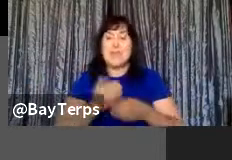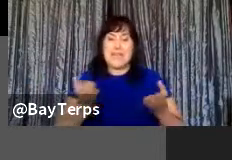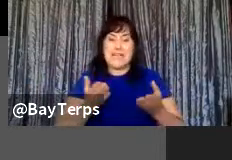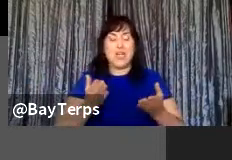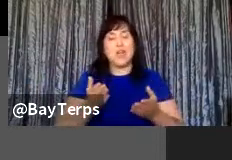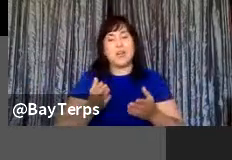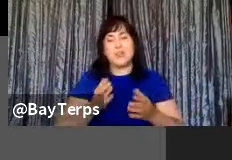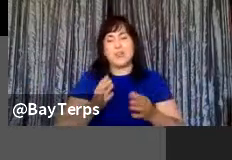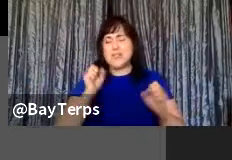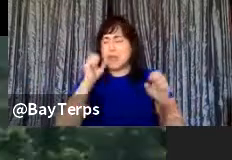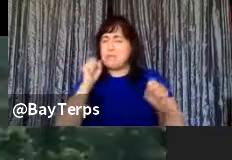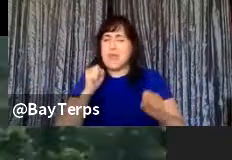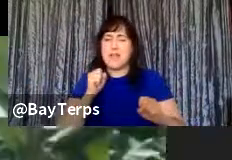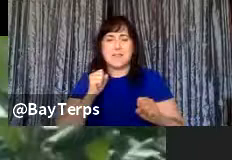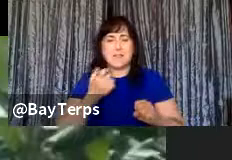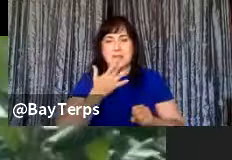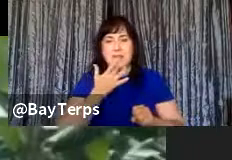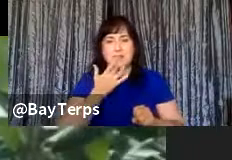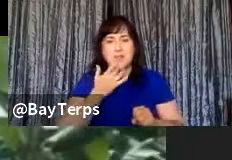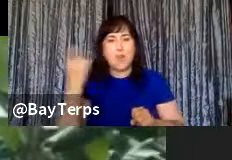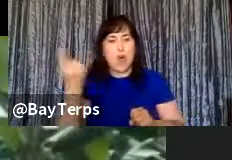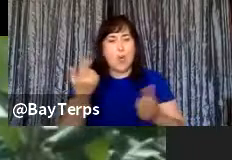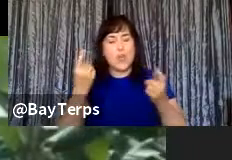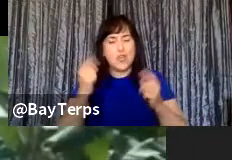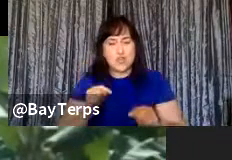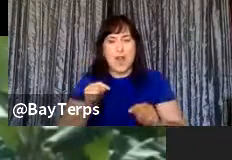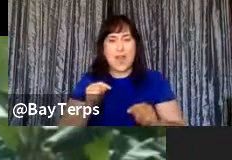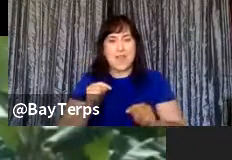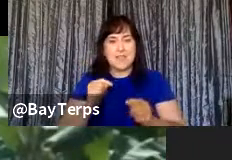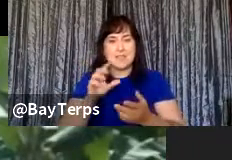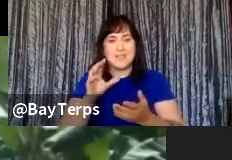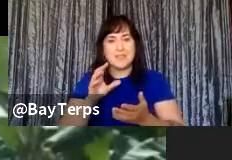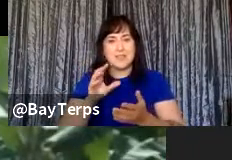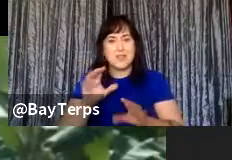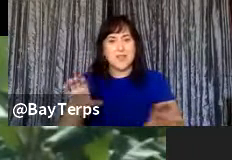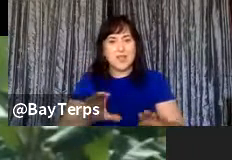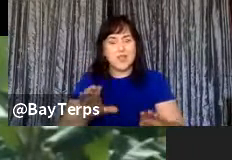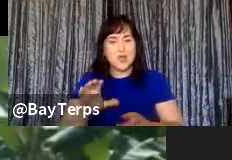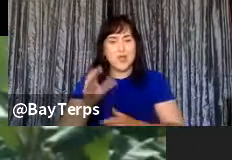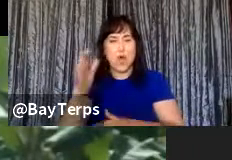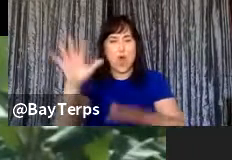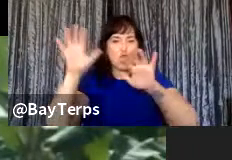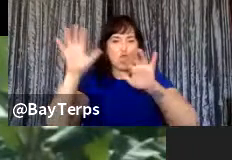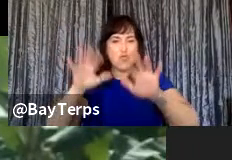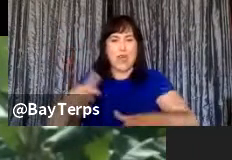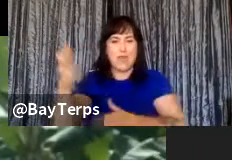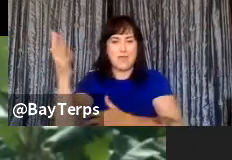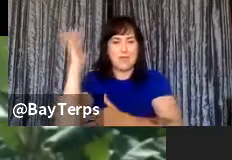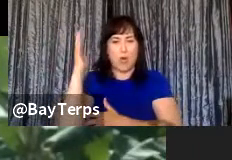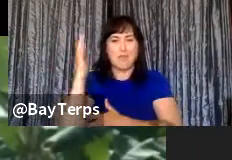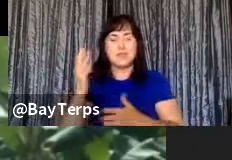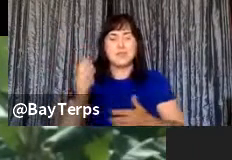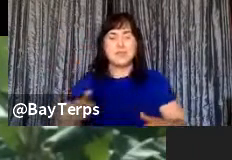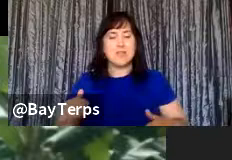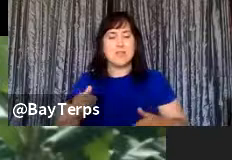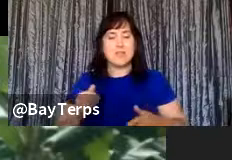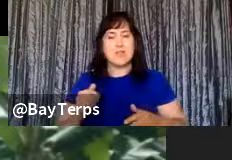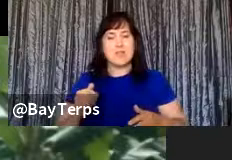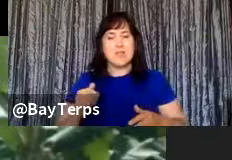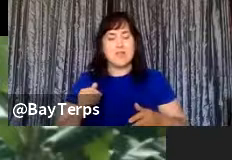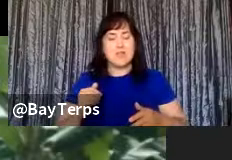exquisite flavors. We're always trying to replicate the rainforest. Within the rainforest, cacao would be an understory tree. And what I mean by that is it